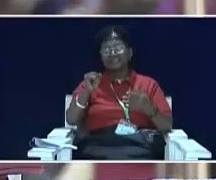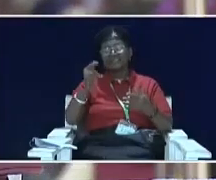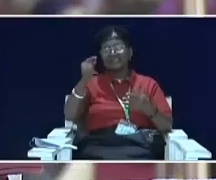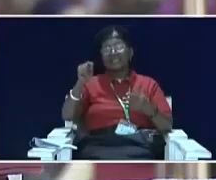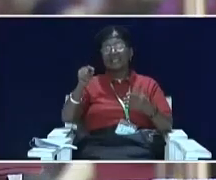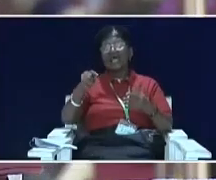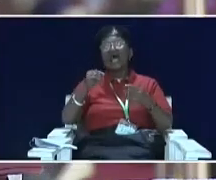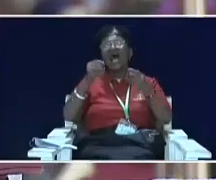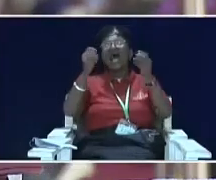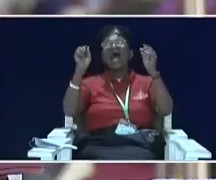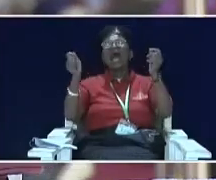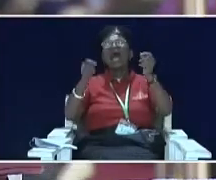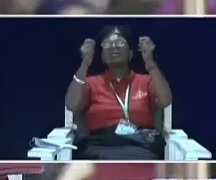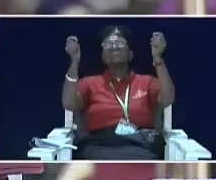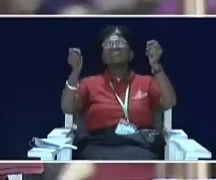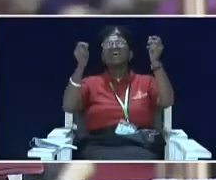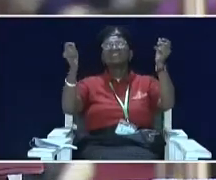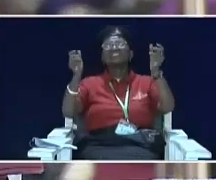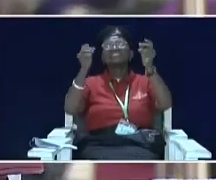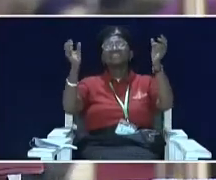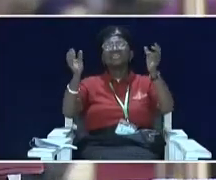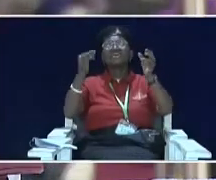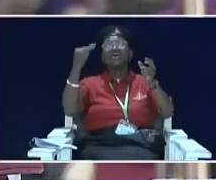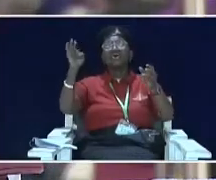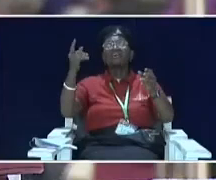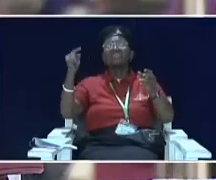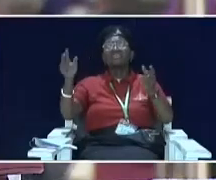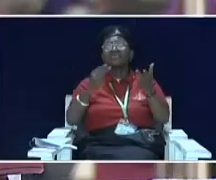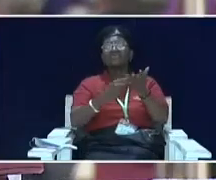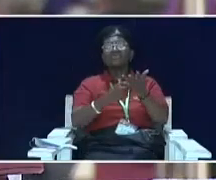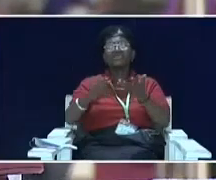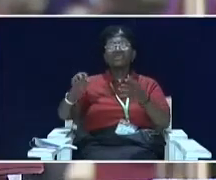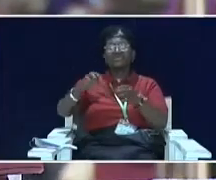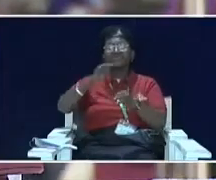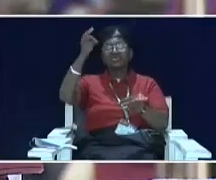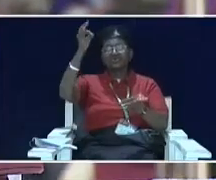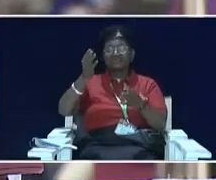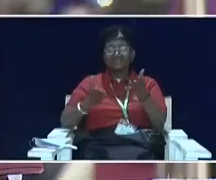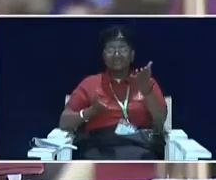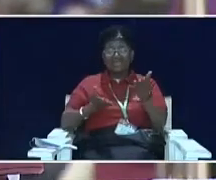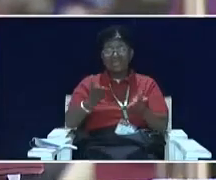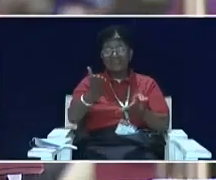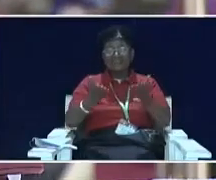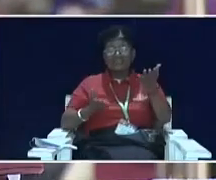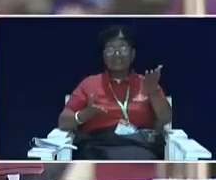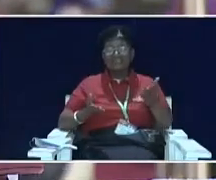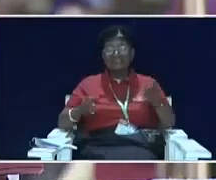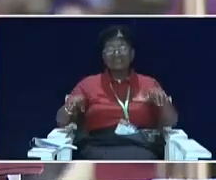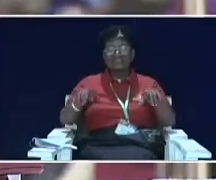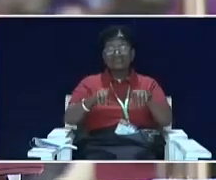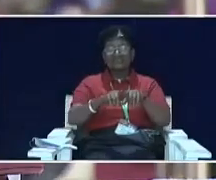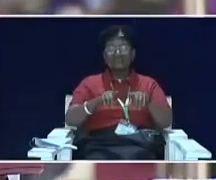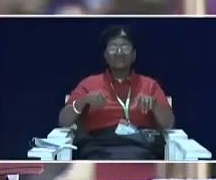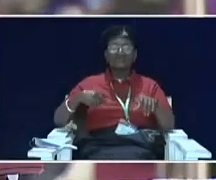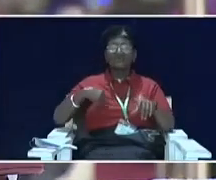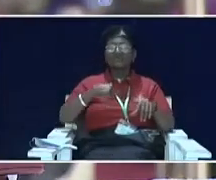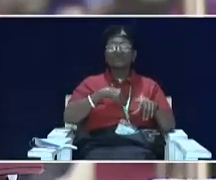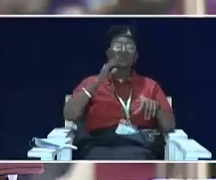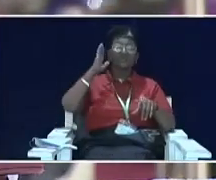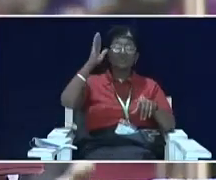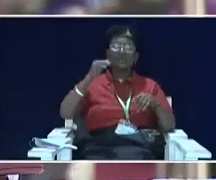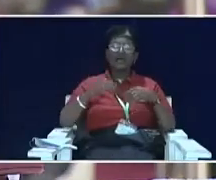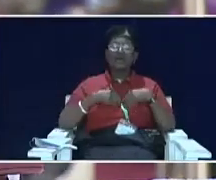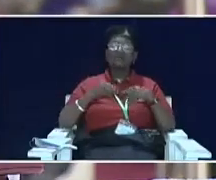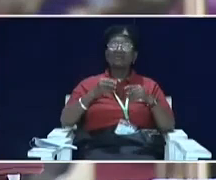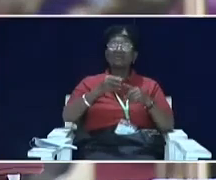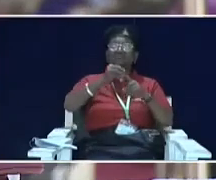And So we have special legal service